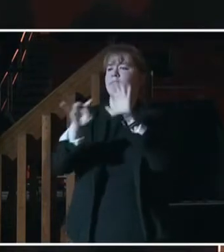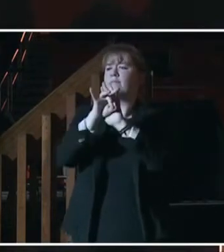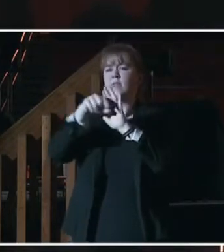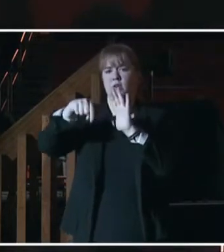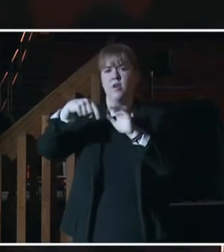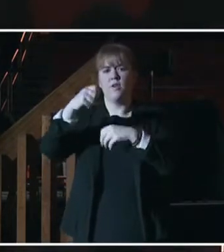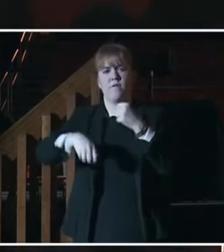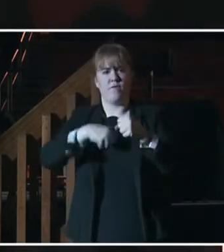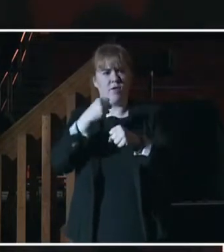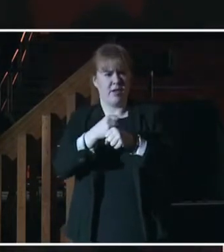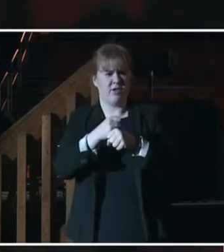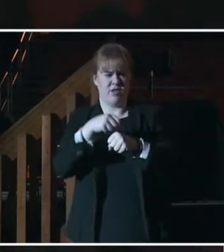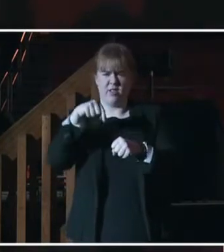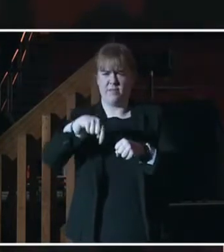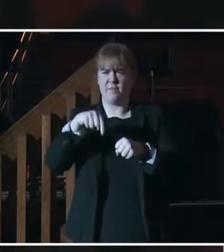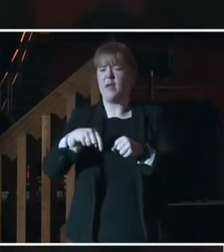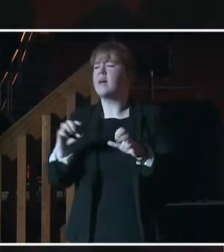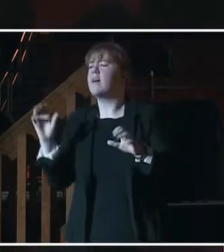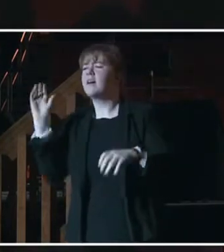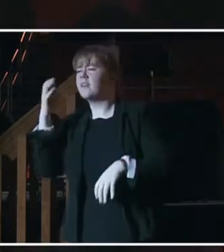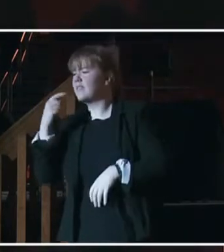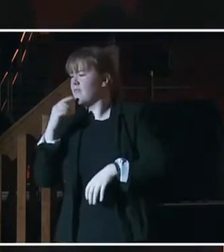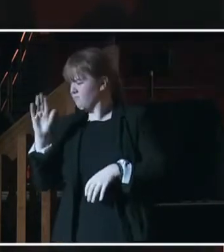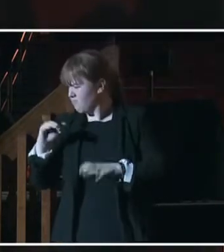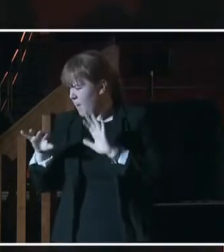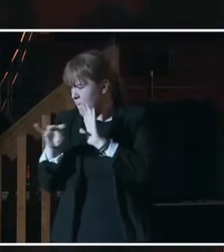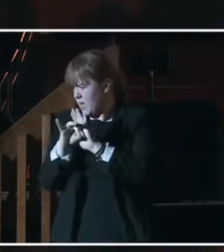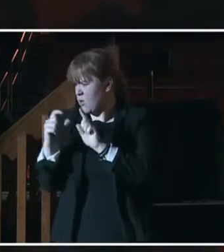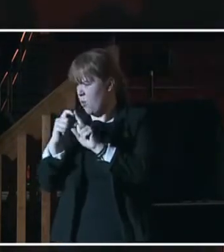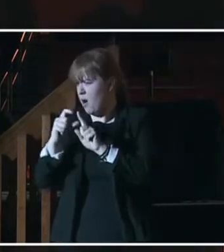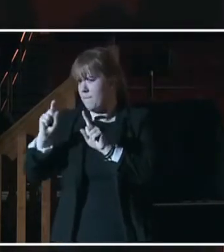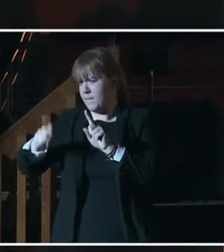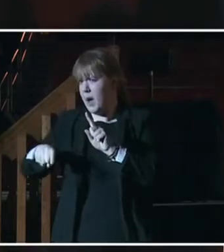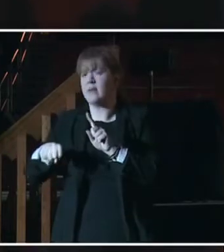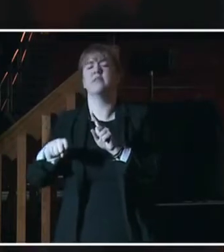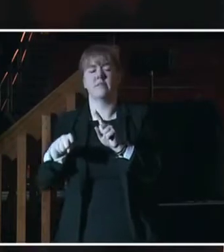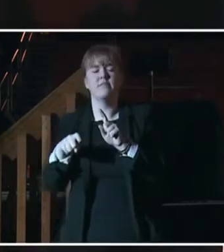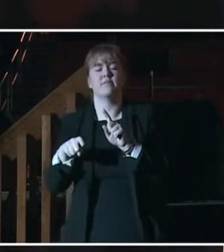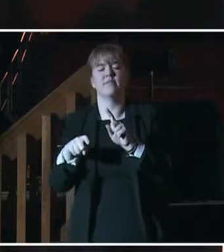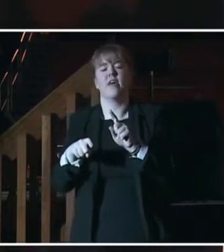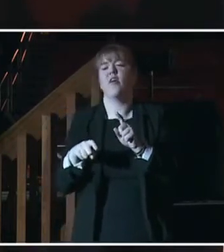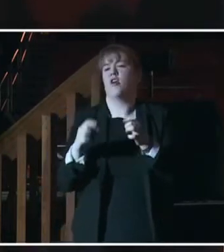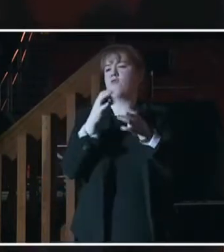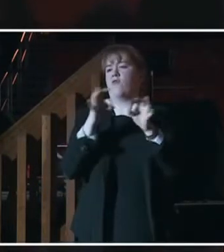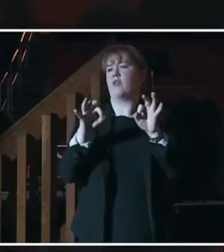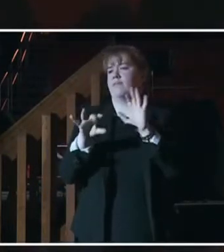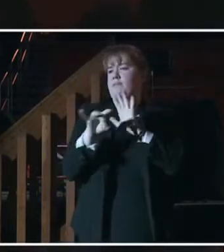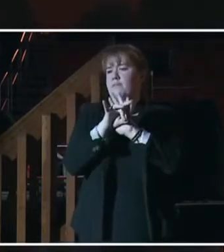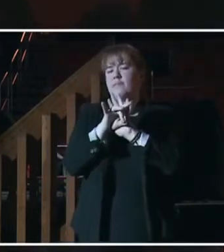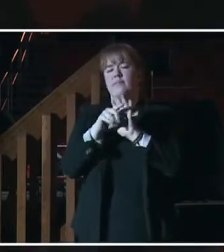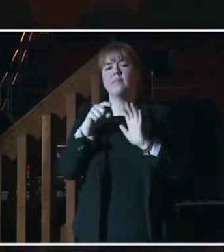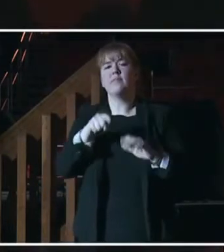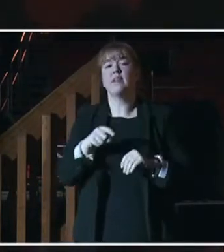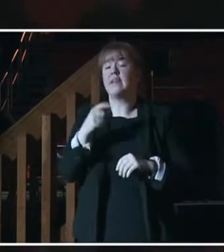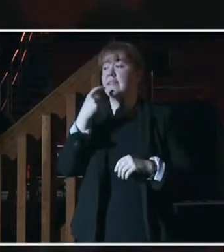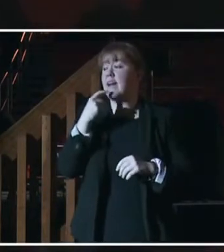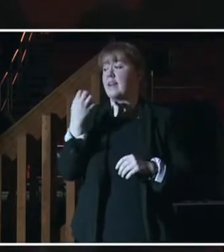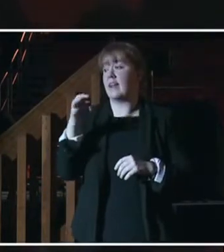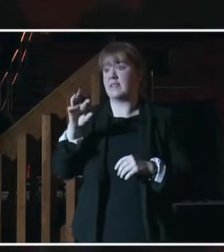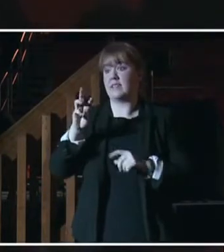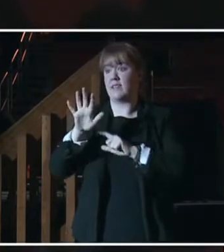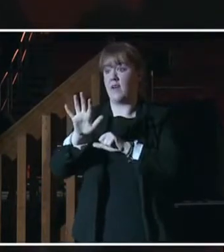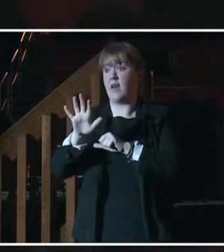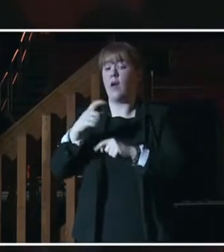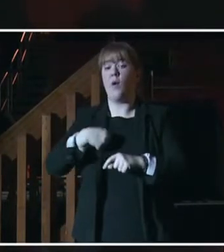year. My cousin challenged me to pick a word, and so my word is freedom. And he said in that speech in 1965, we